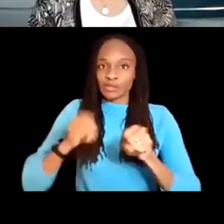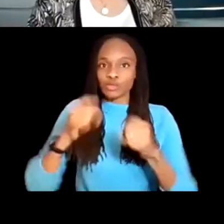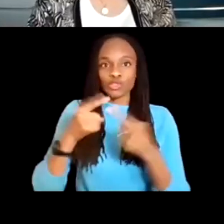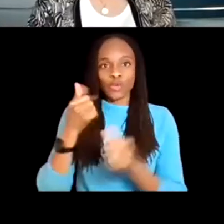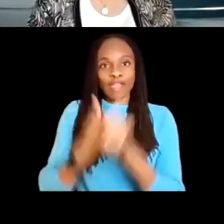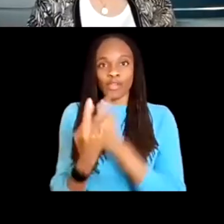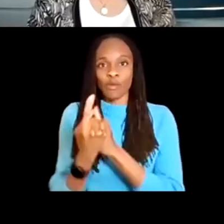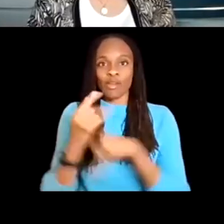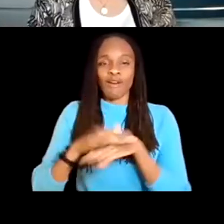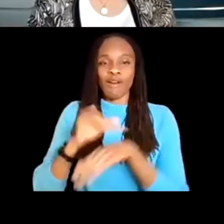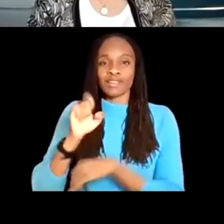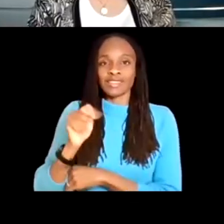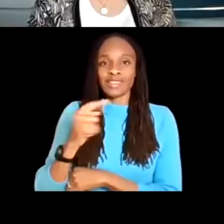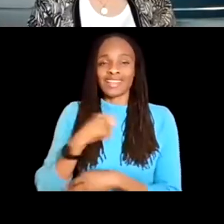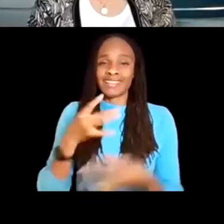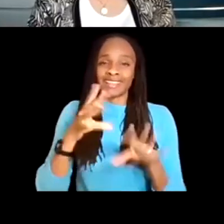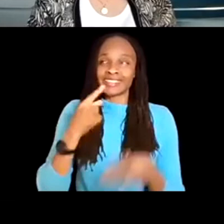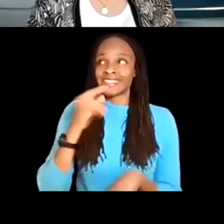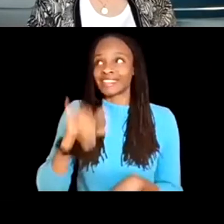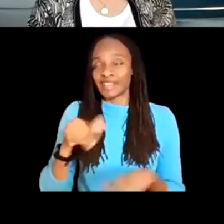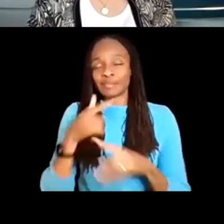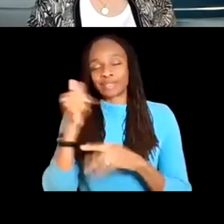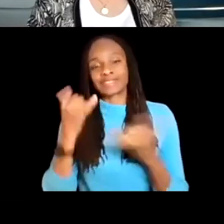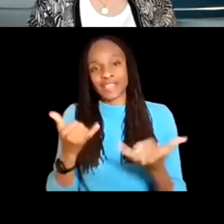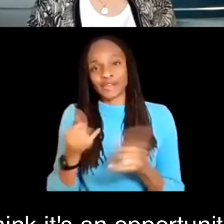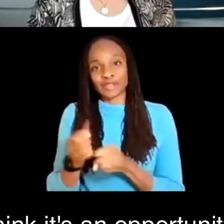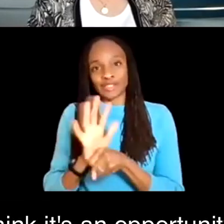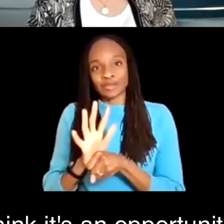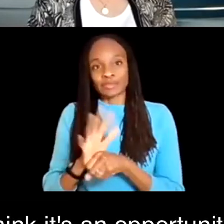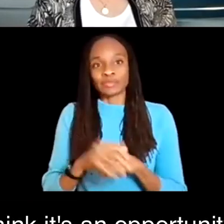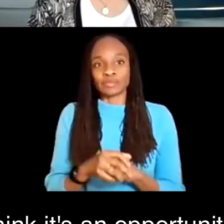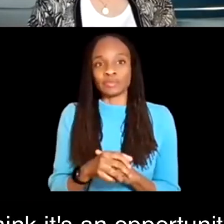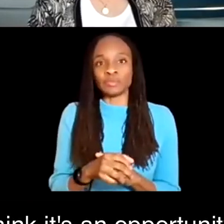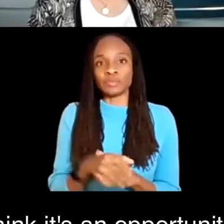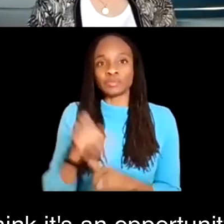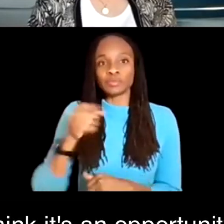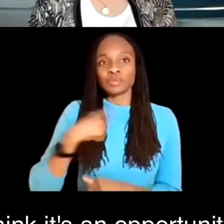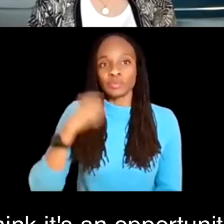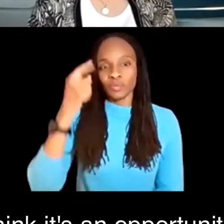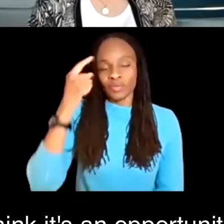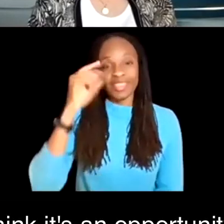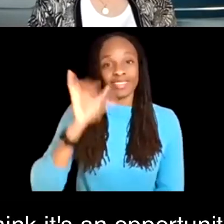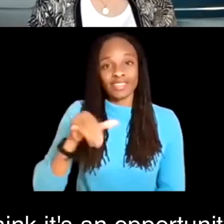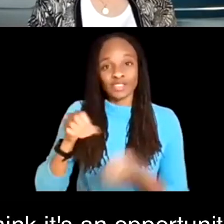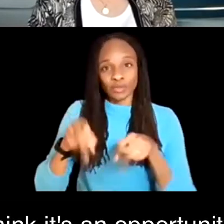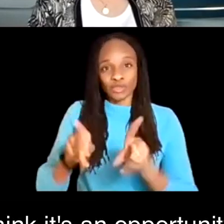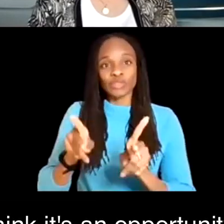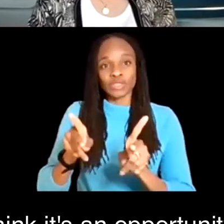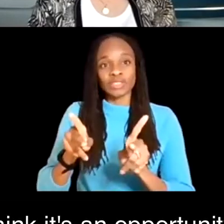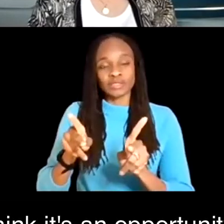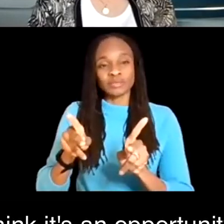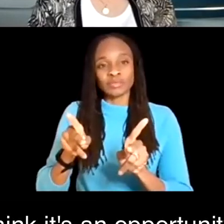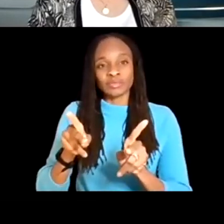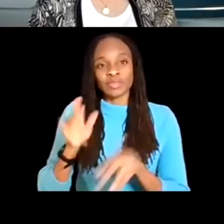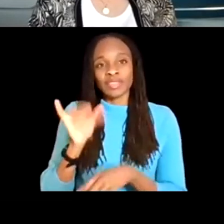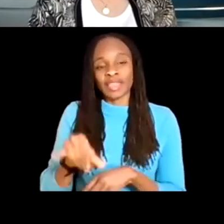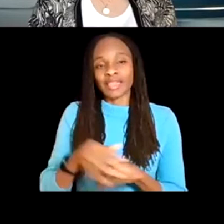say that considering we're in a pandemic, but yeah, I think it's an opportunity that